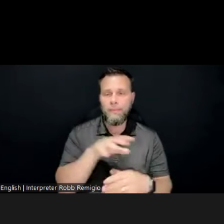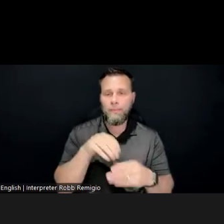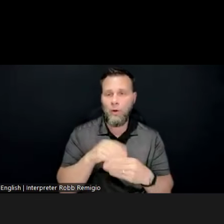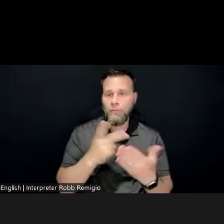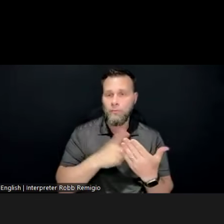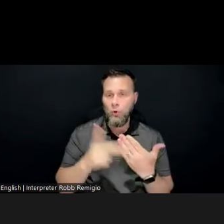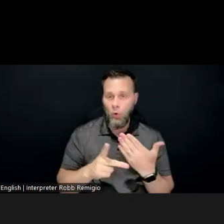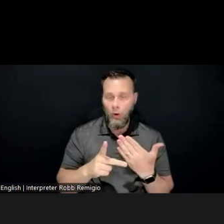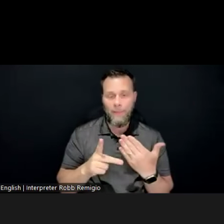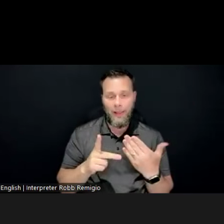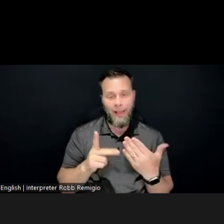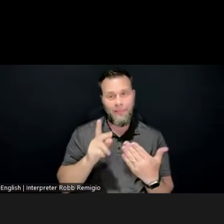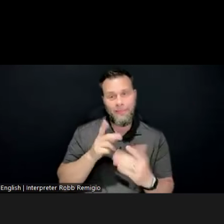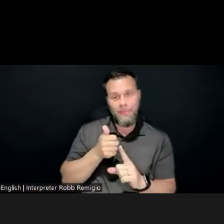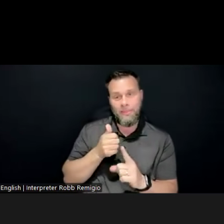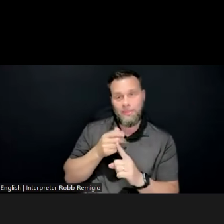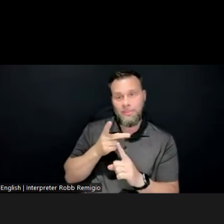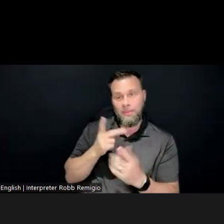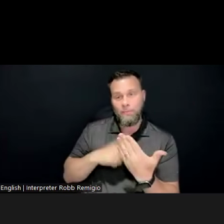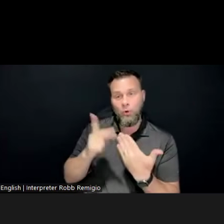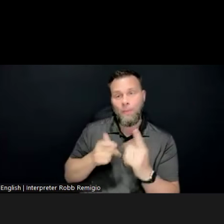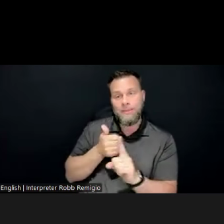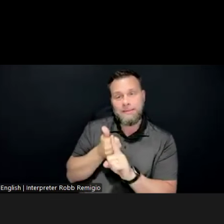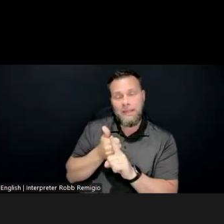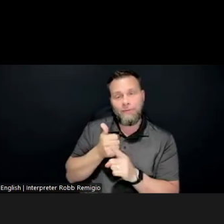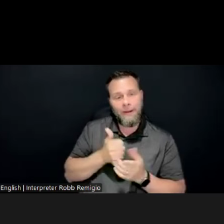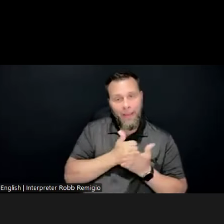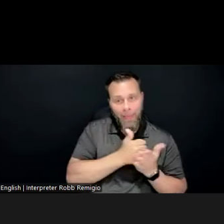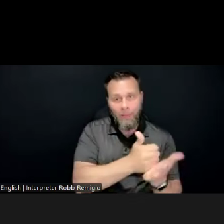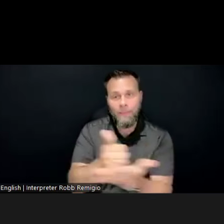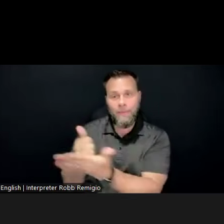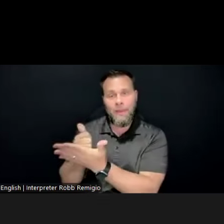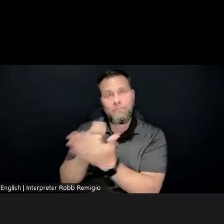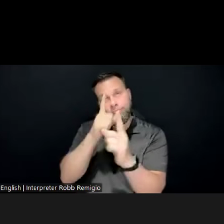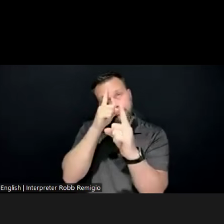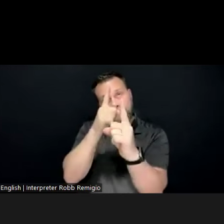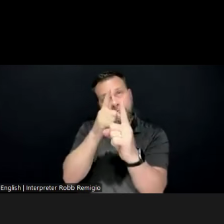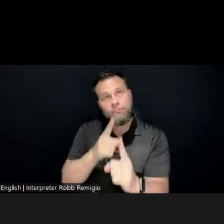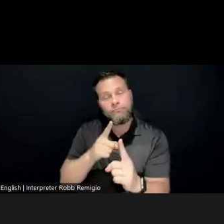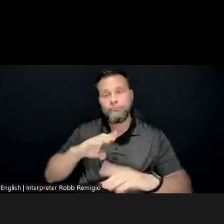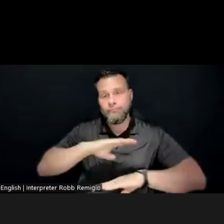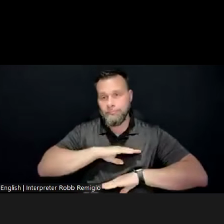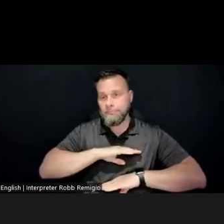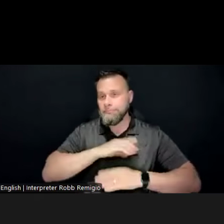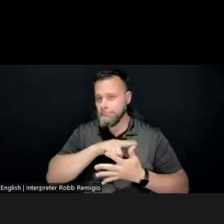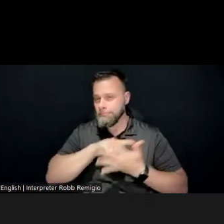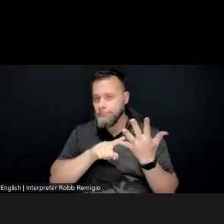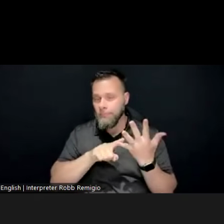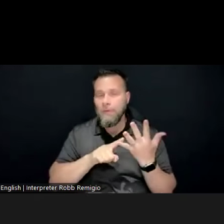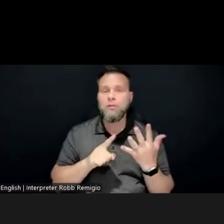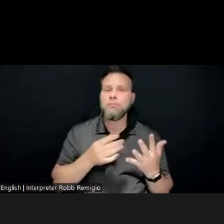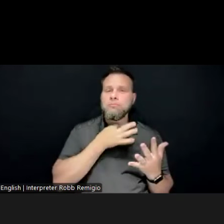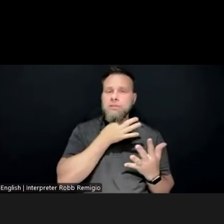them to meet some of their goals. And I just wondered about access to information about